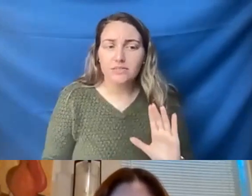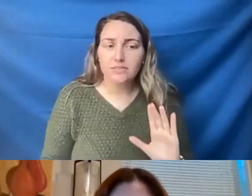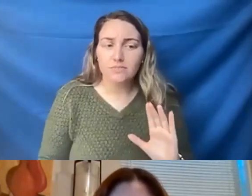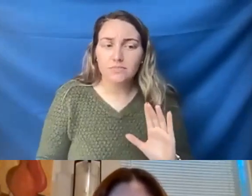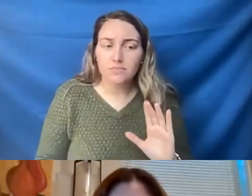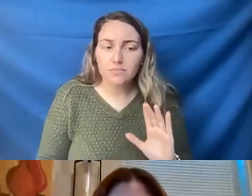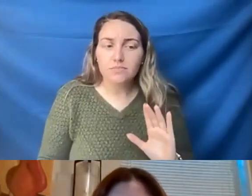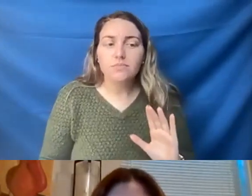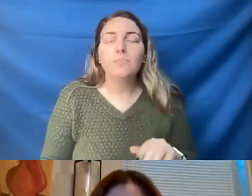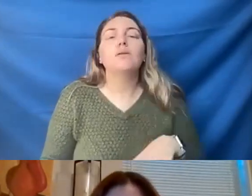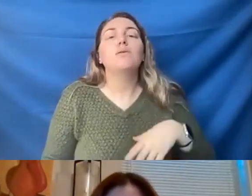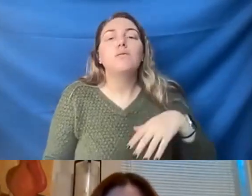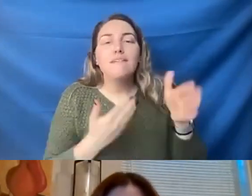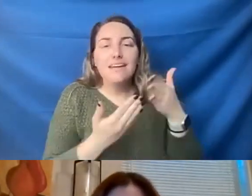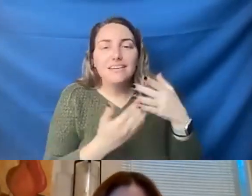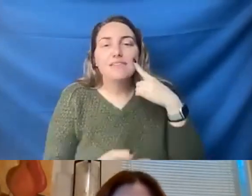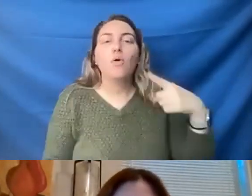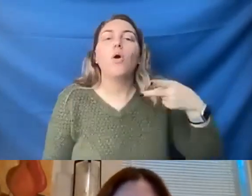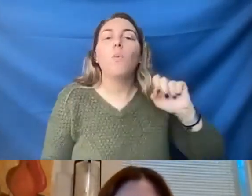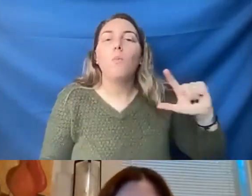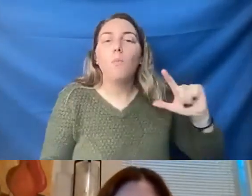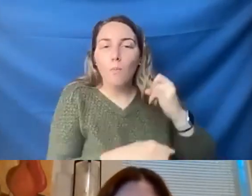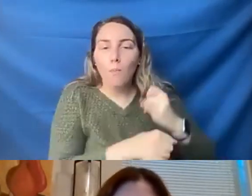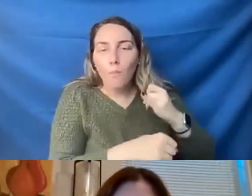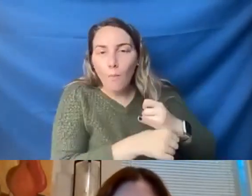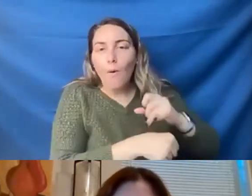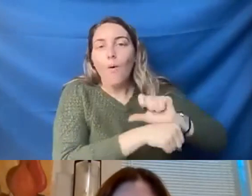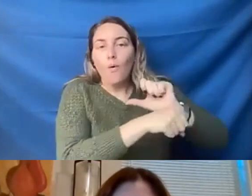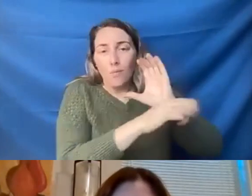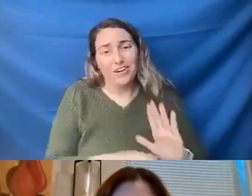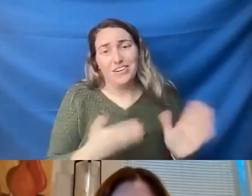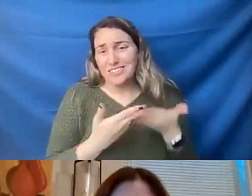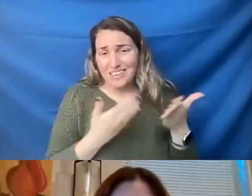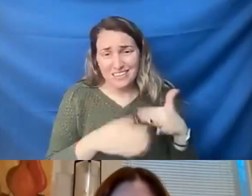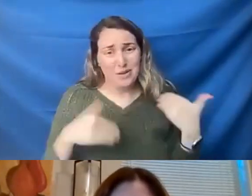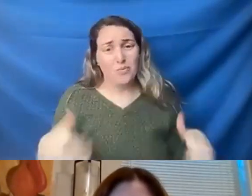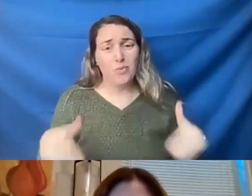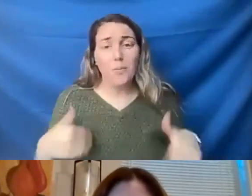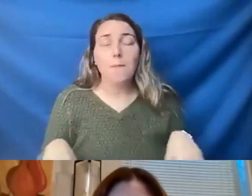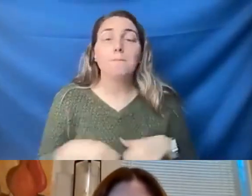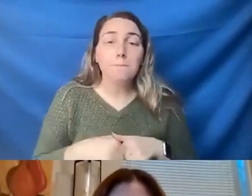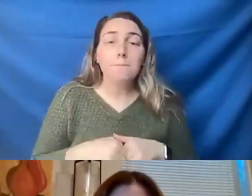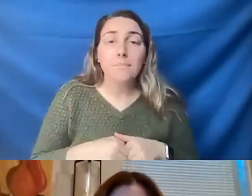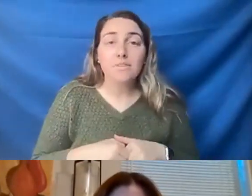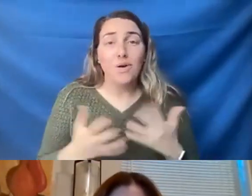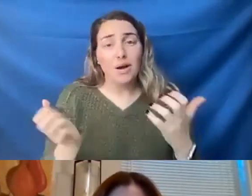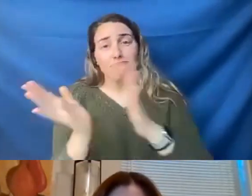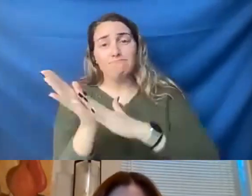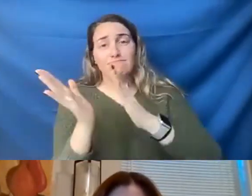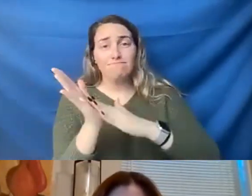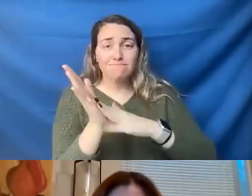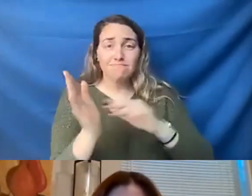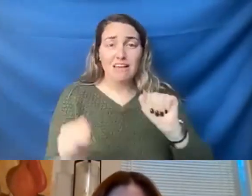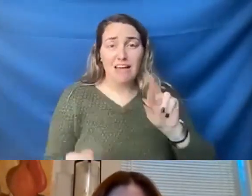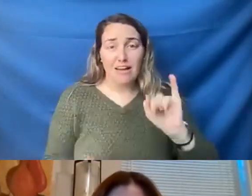5 boroughs, that ballot should be available right to their email. It will save stamps. So I want to put that compliment out for Ariel as